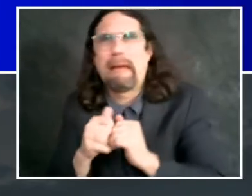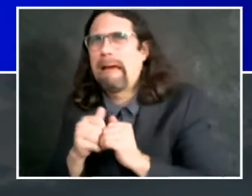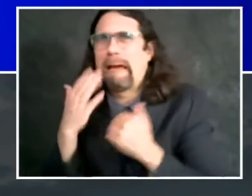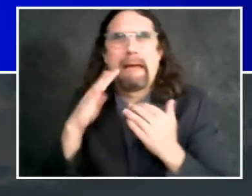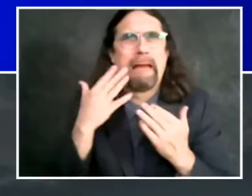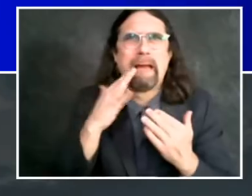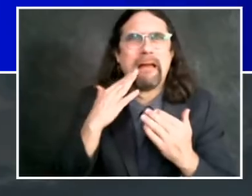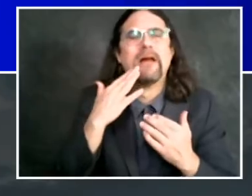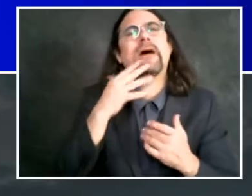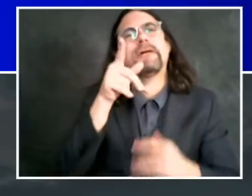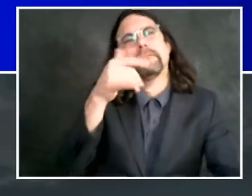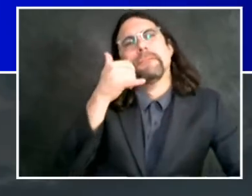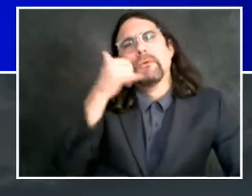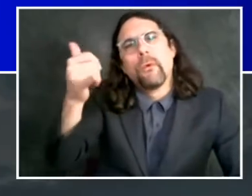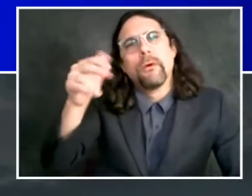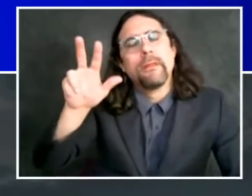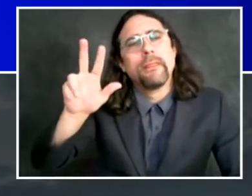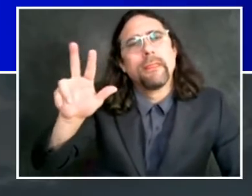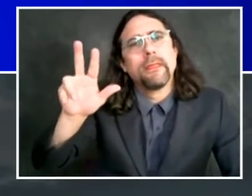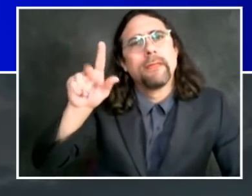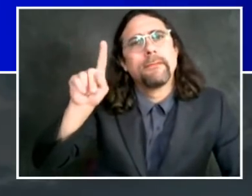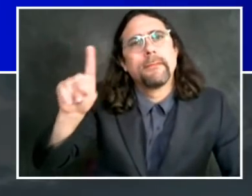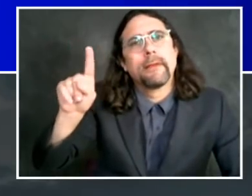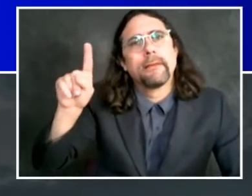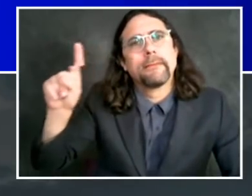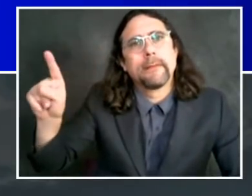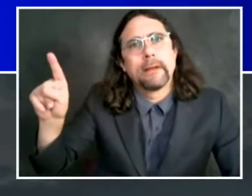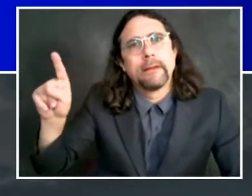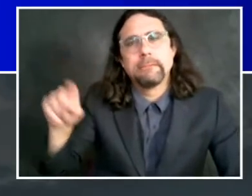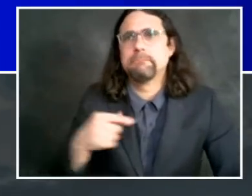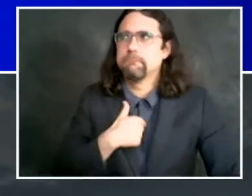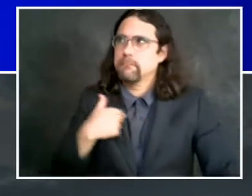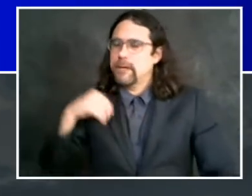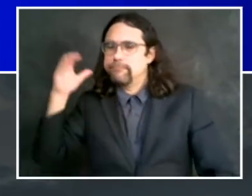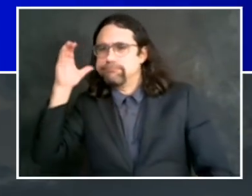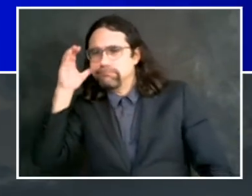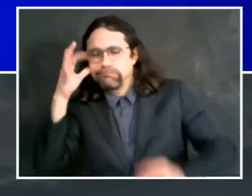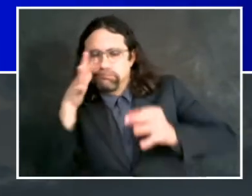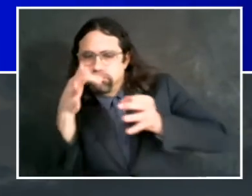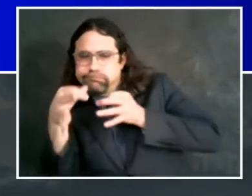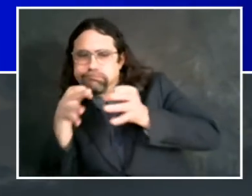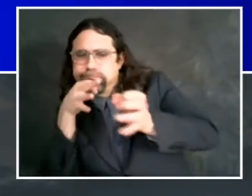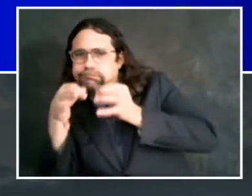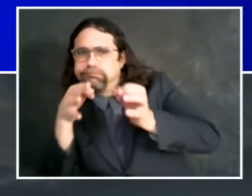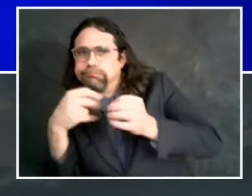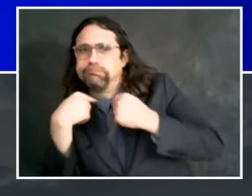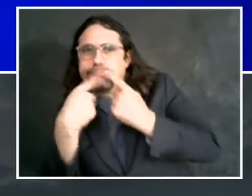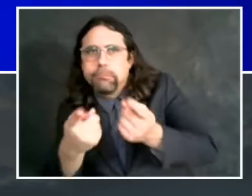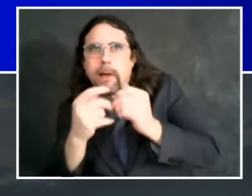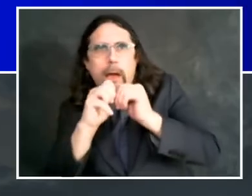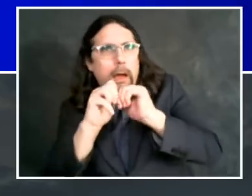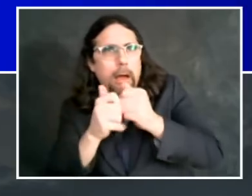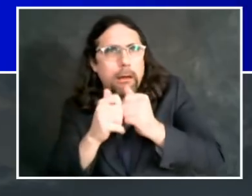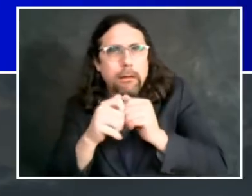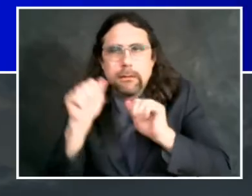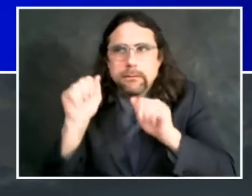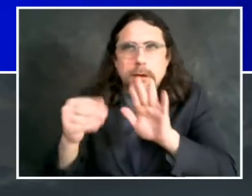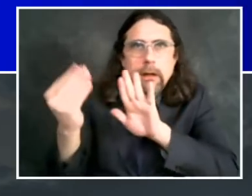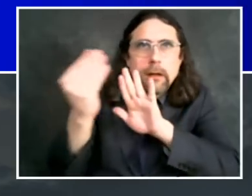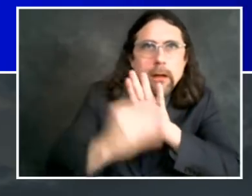owners to navigate this process. But we've got to get these applications in right away to help our small businesses. So please pick up the phone if you need help.